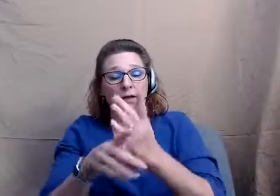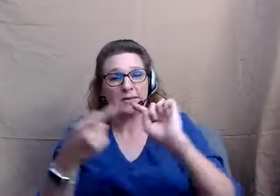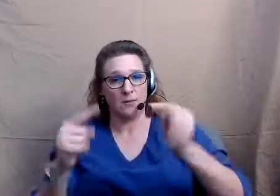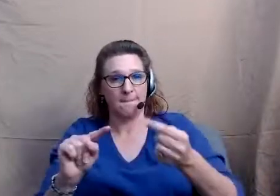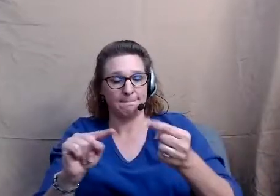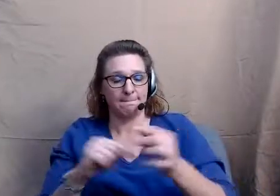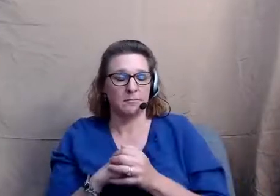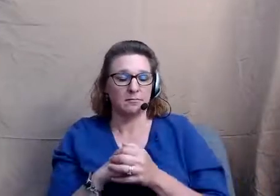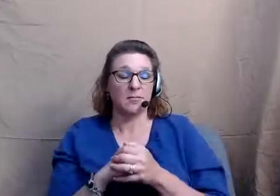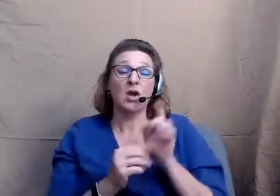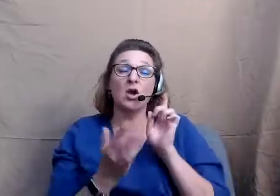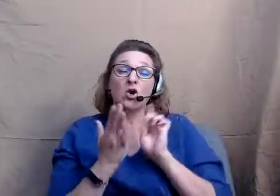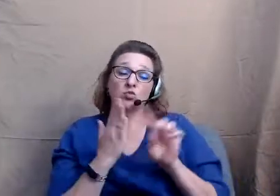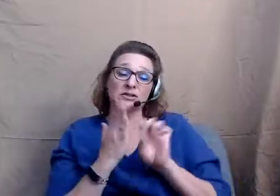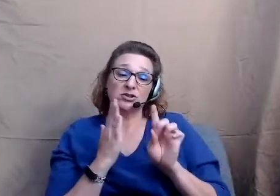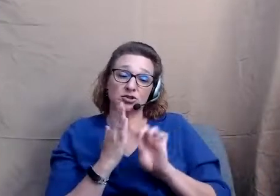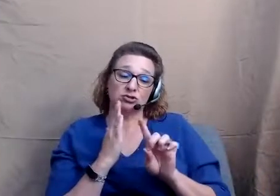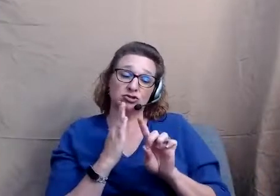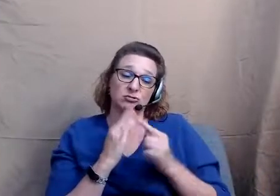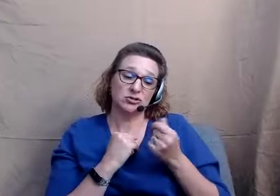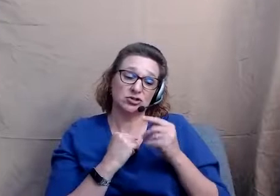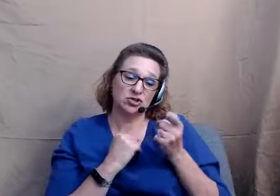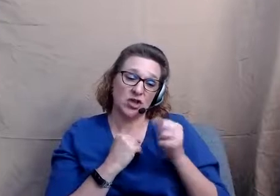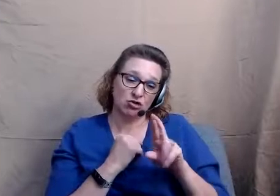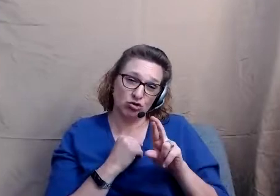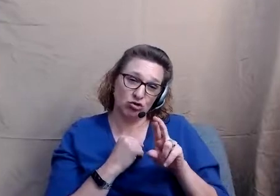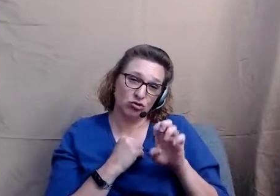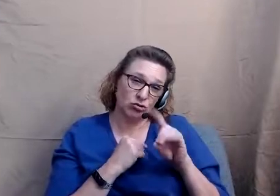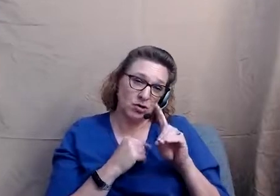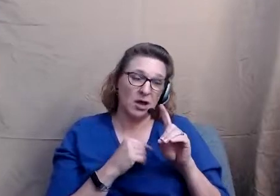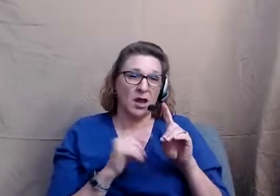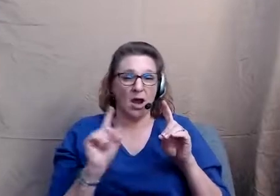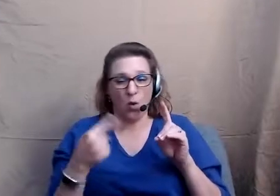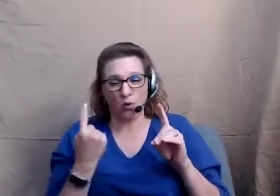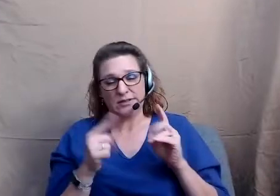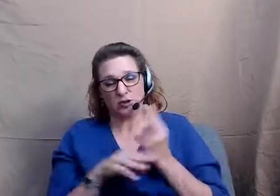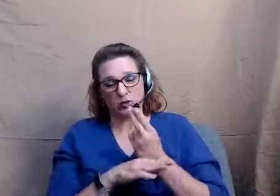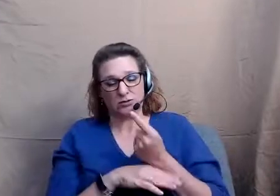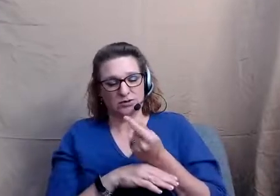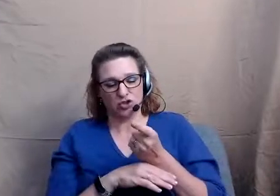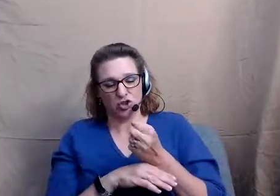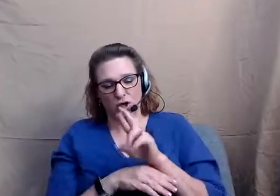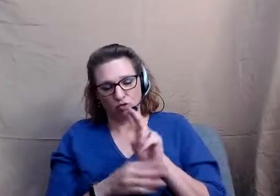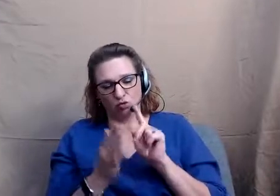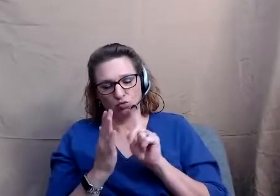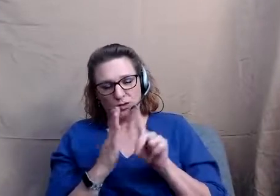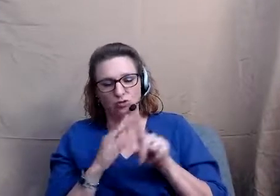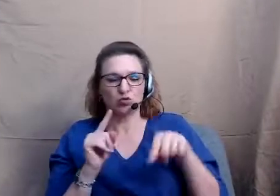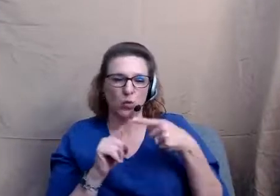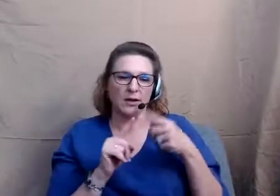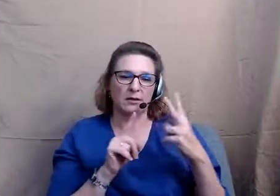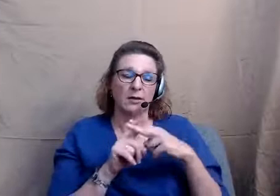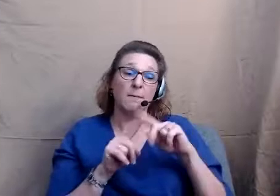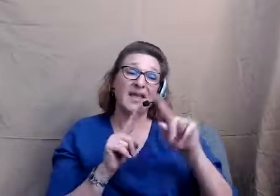some of the research is gendered, which is, I try to only use gendered terms where the research itself is gendered. But that statistic that I gave you,